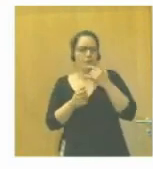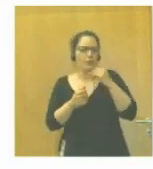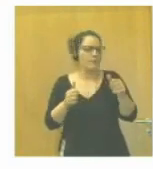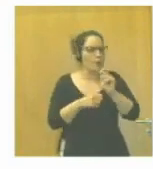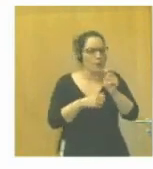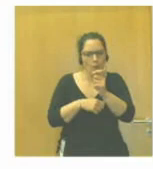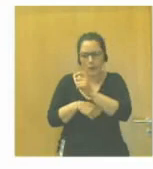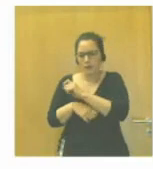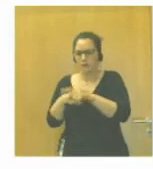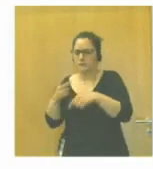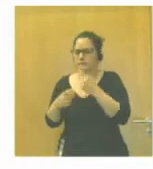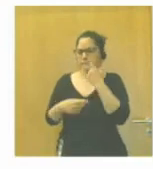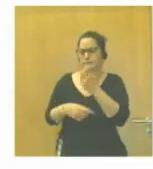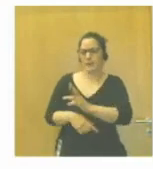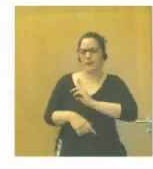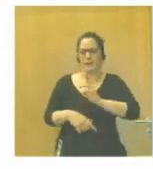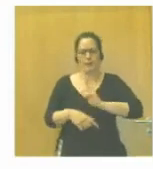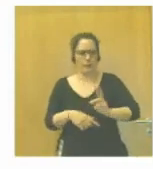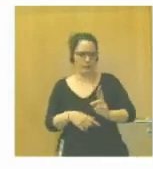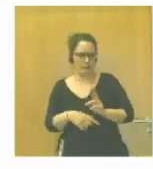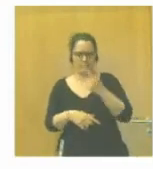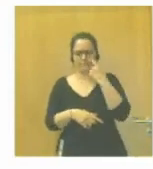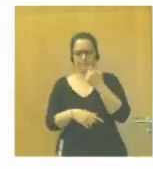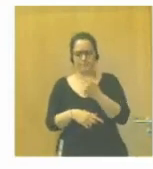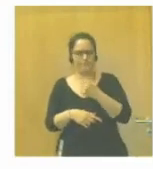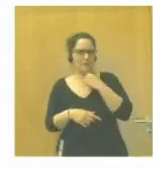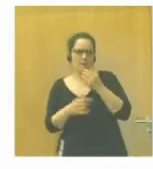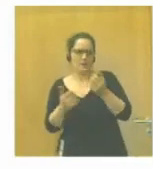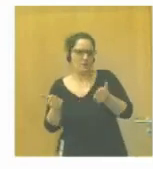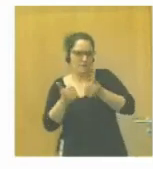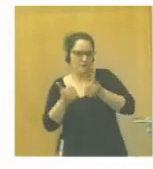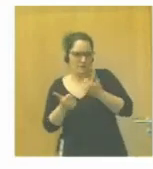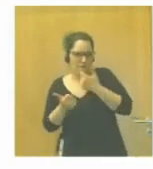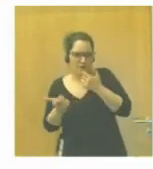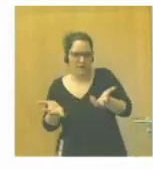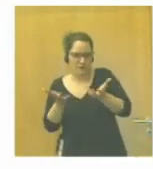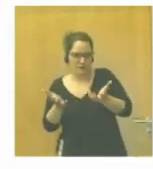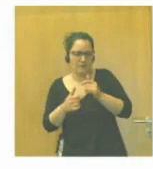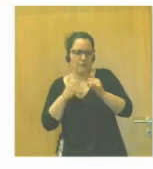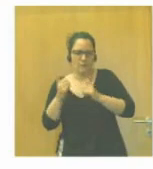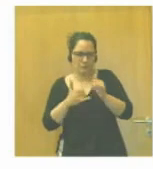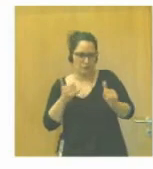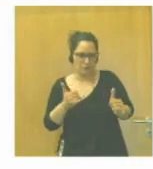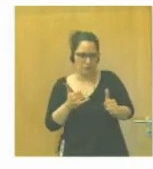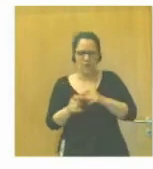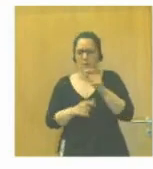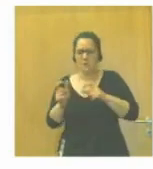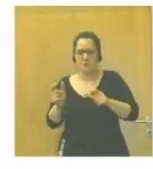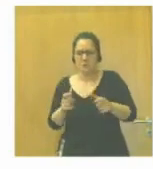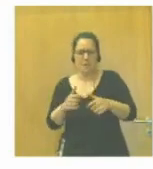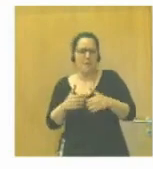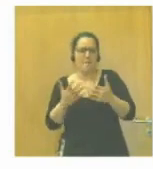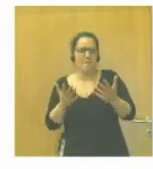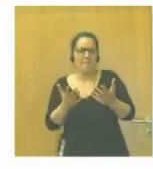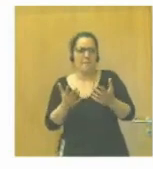see the statistics here. Or most fell in the agreed column, right? Fewer than half strongly agree that they have